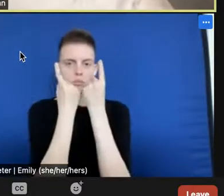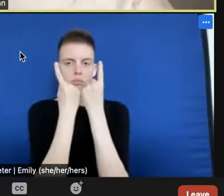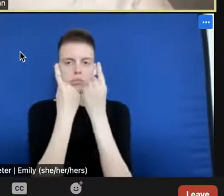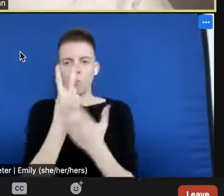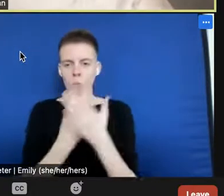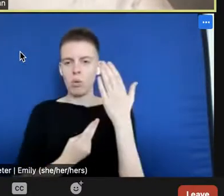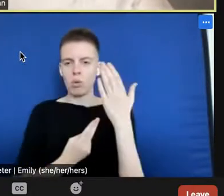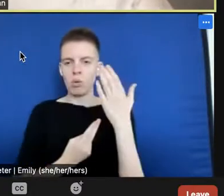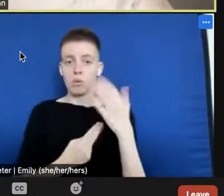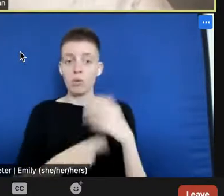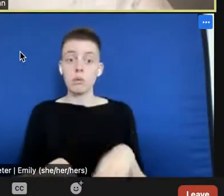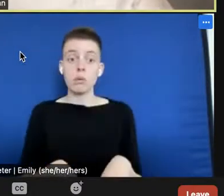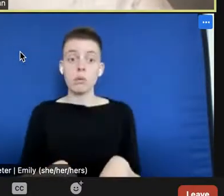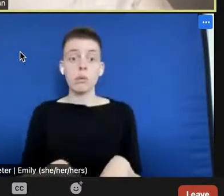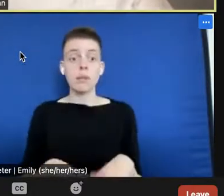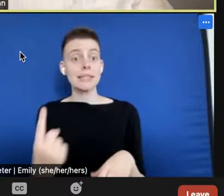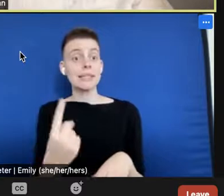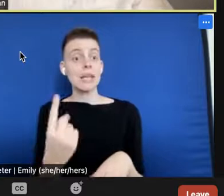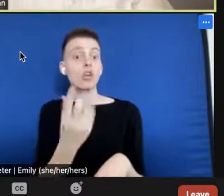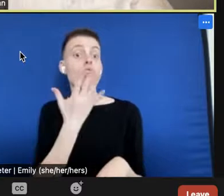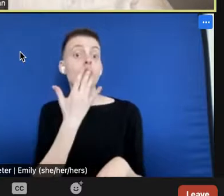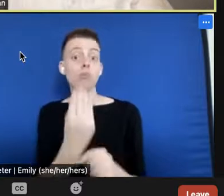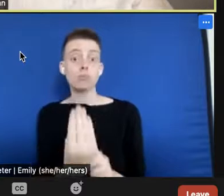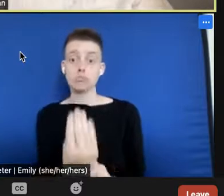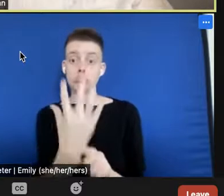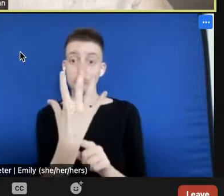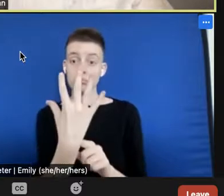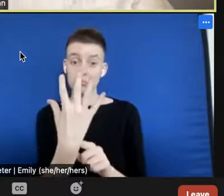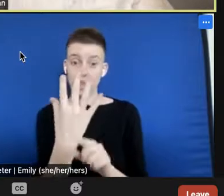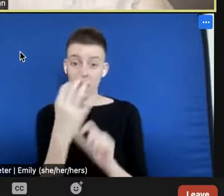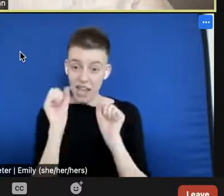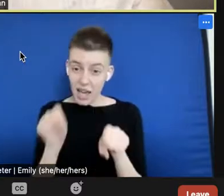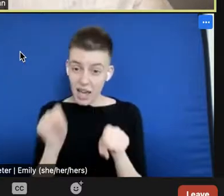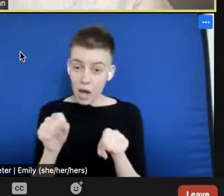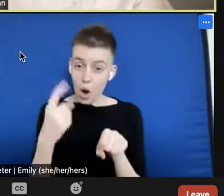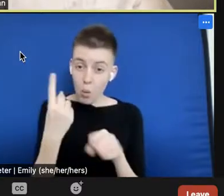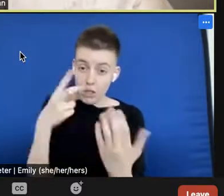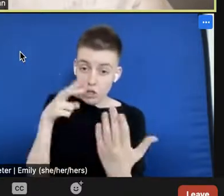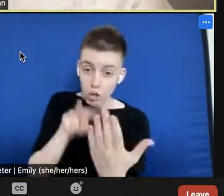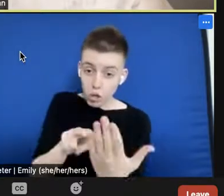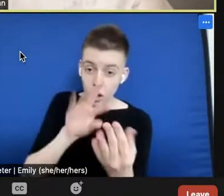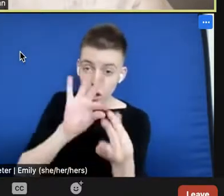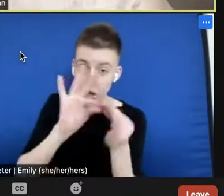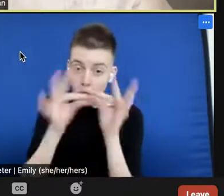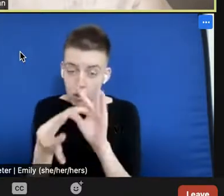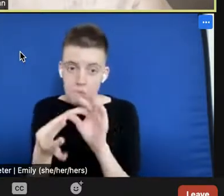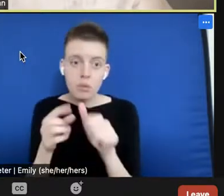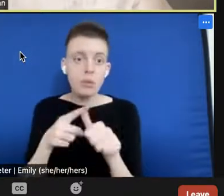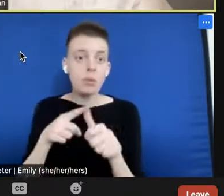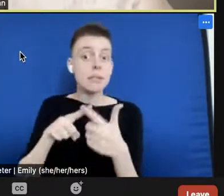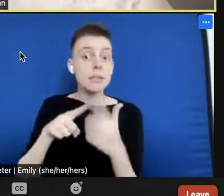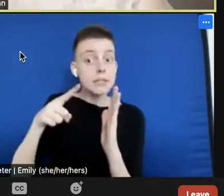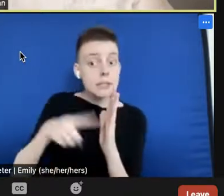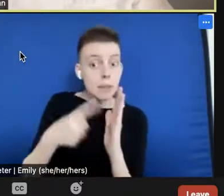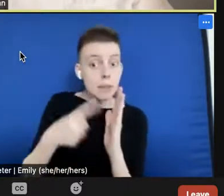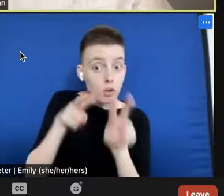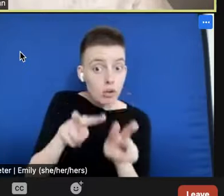look at and interpret single color light up objects? Always, sometimes, never. Mylar objects? Sometimes, always,